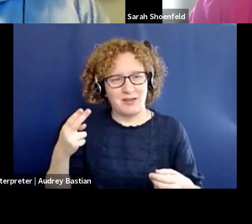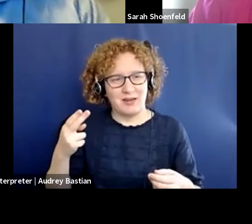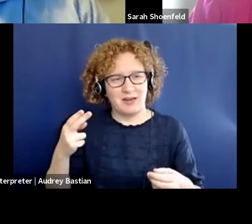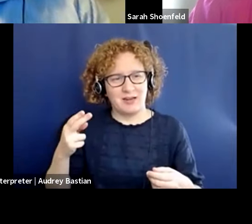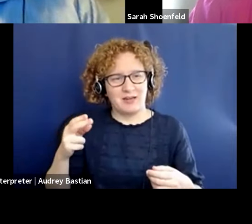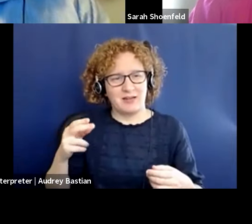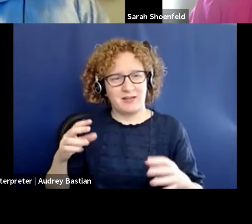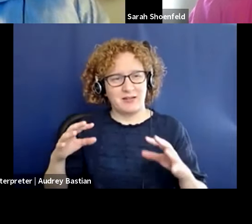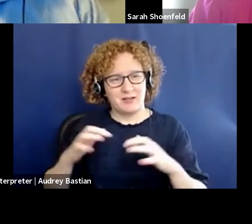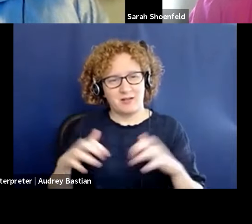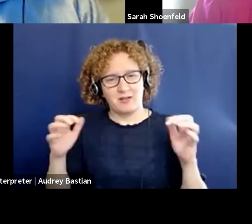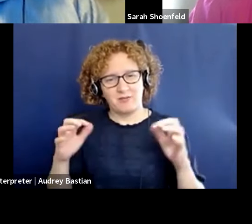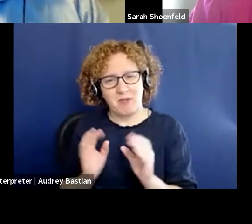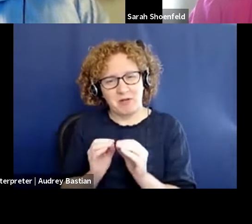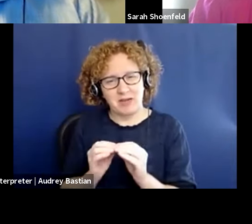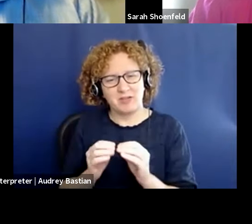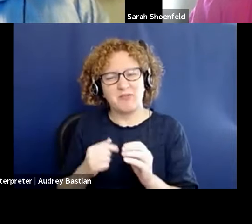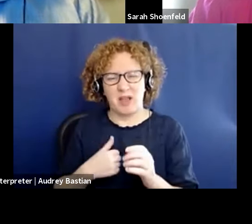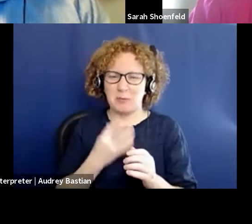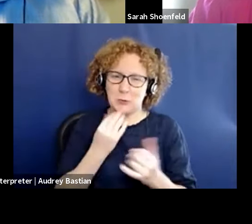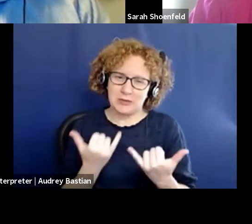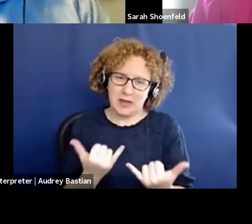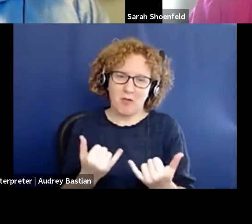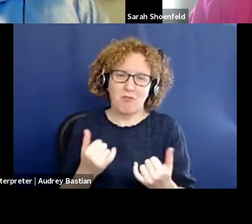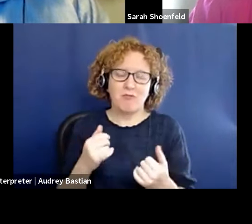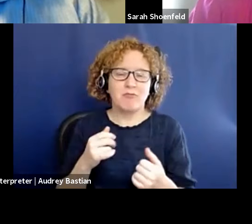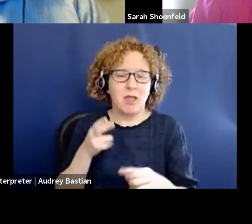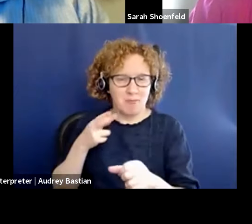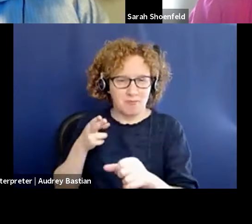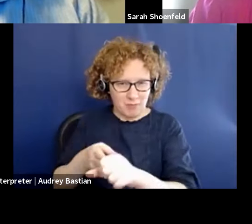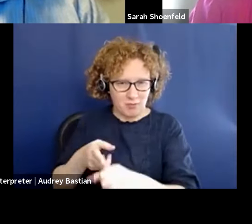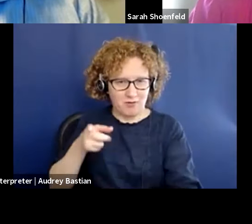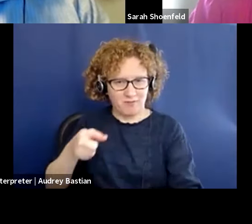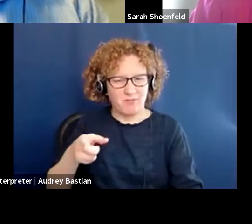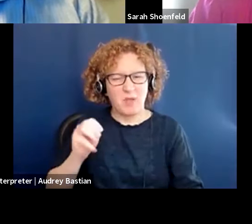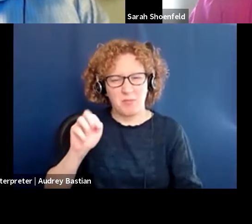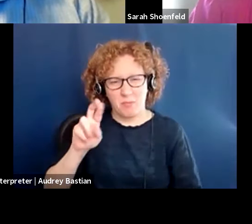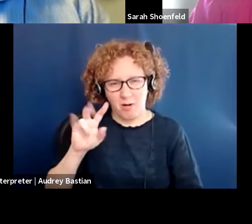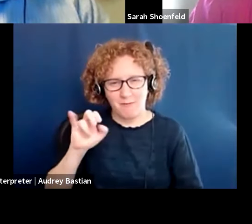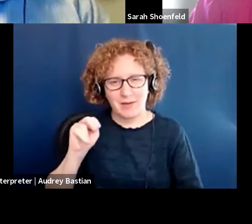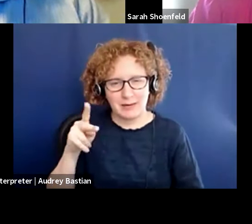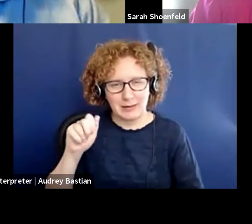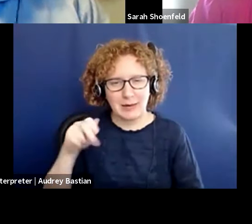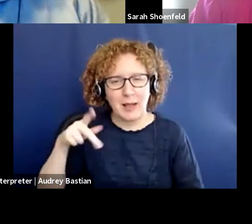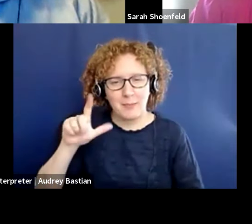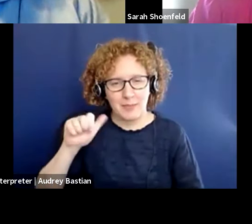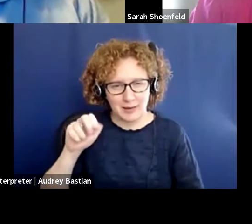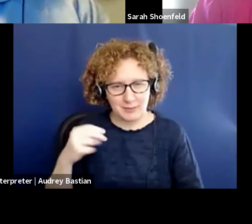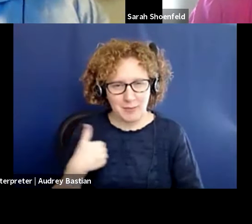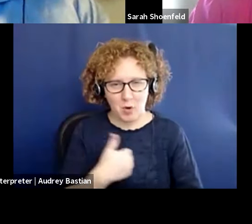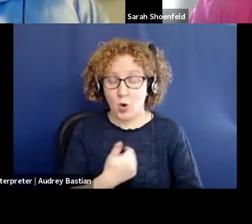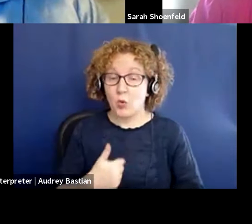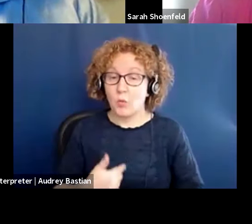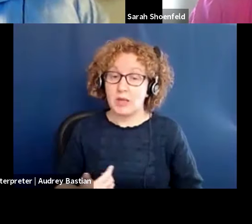I'm a member of Tiferet Israel, where Marvin Kaplan was a member. And we got to relive that day